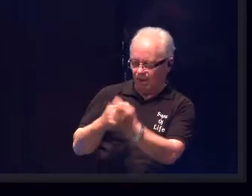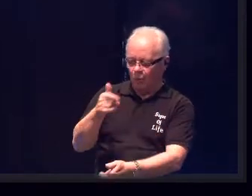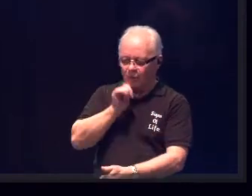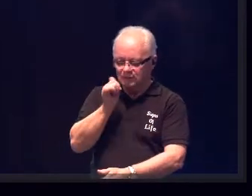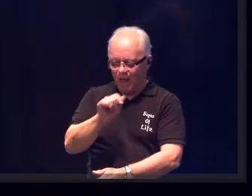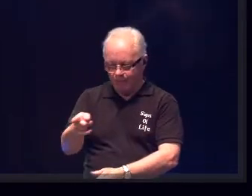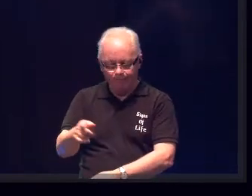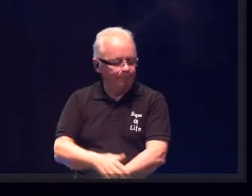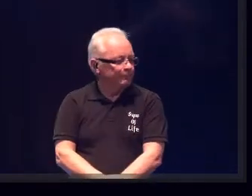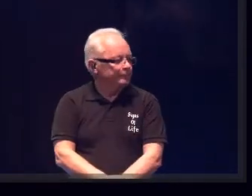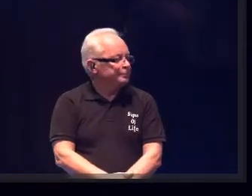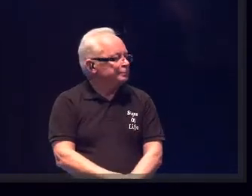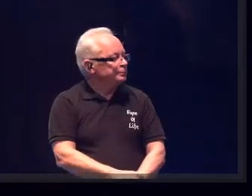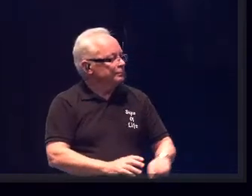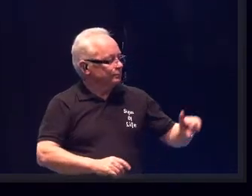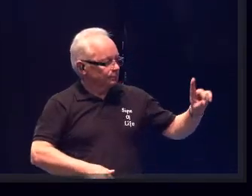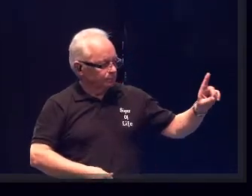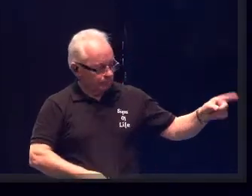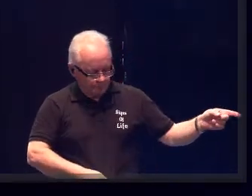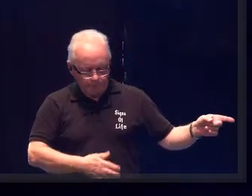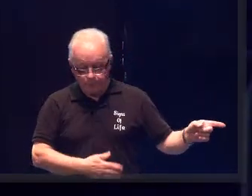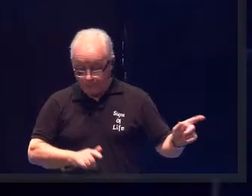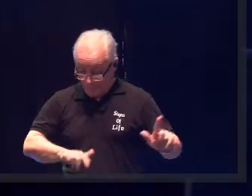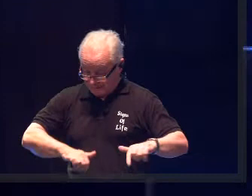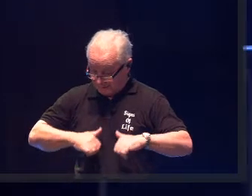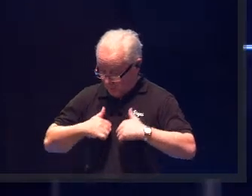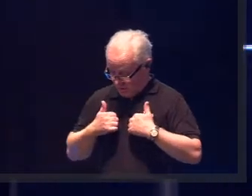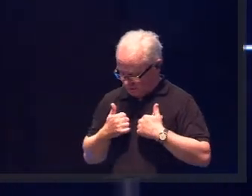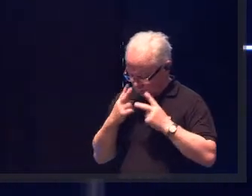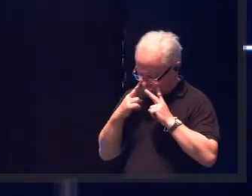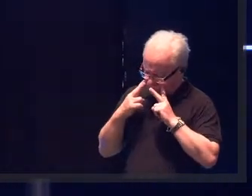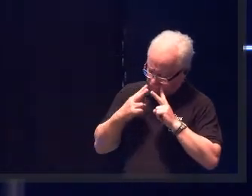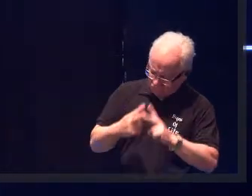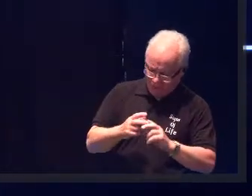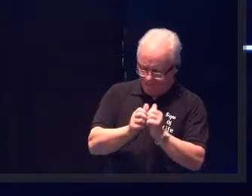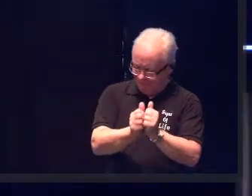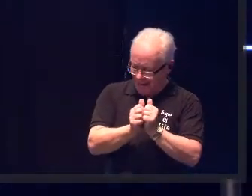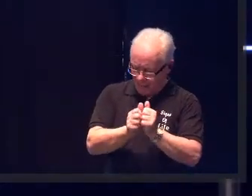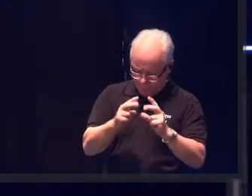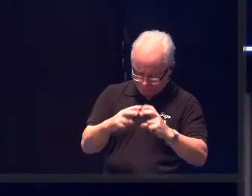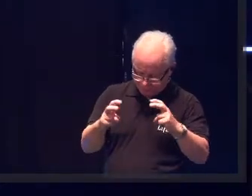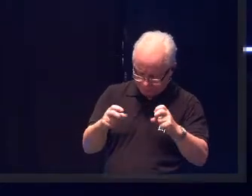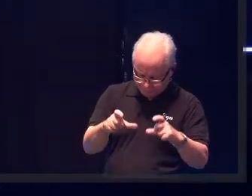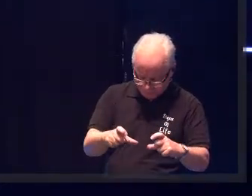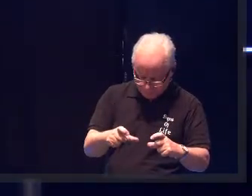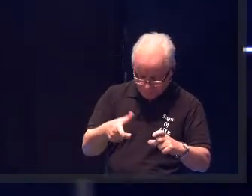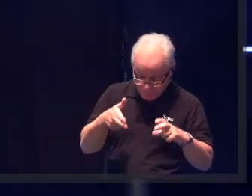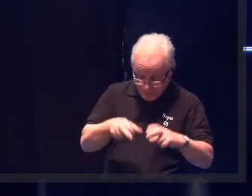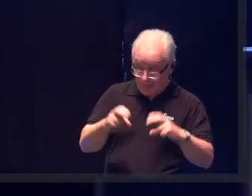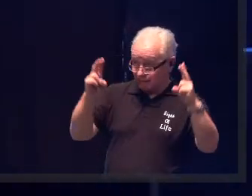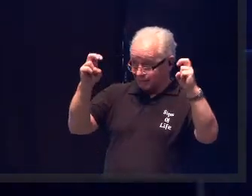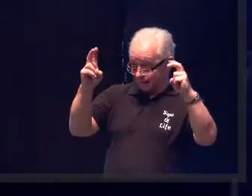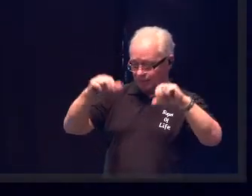another. But this morning, as we look at this value, I want to talk to you on this. And here's my title this